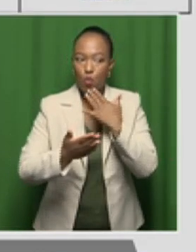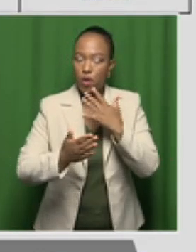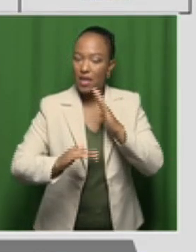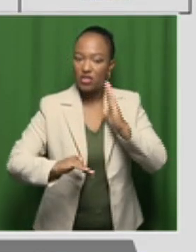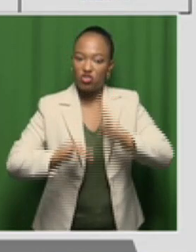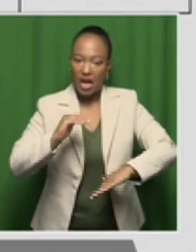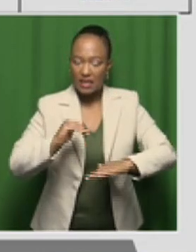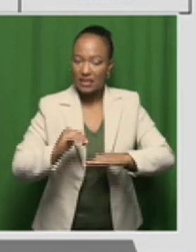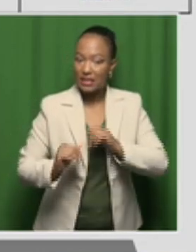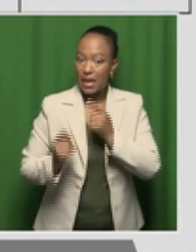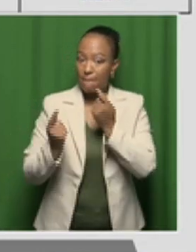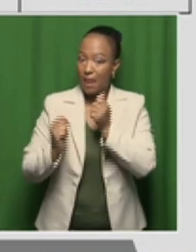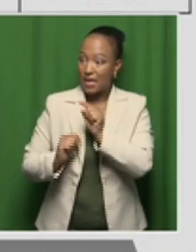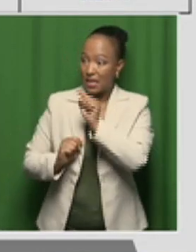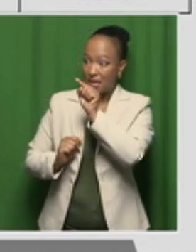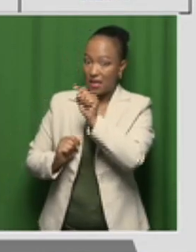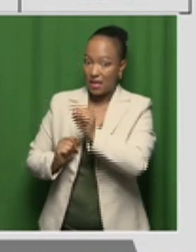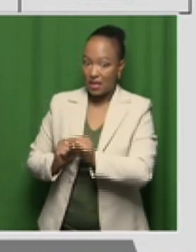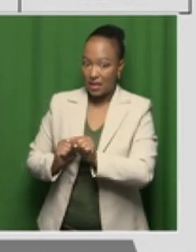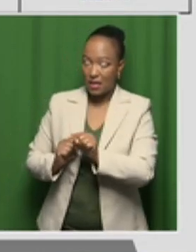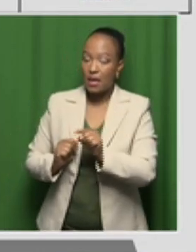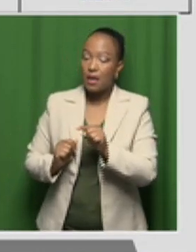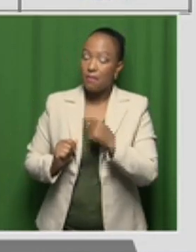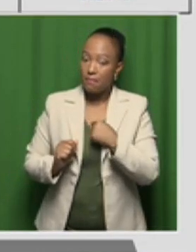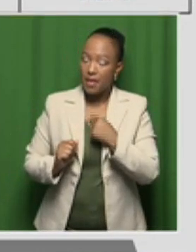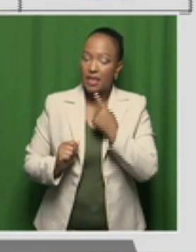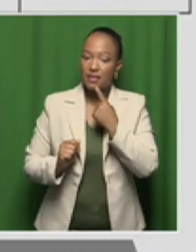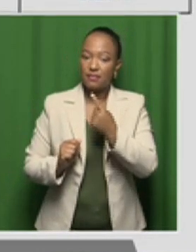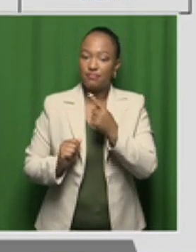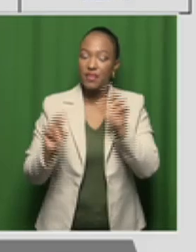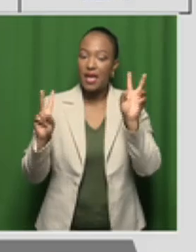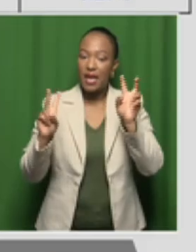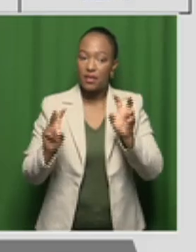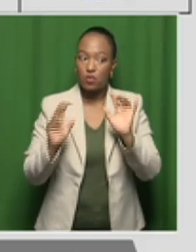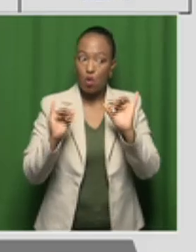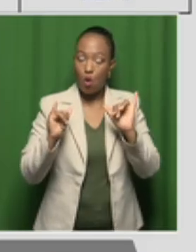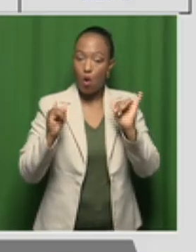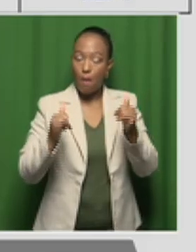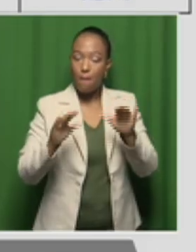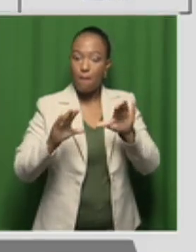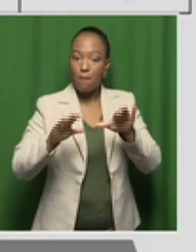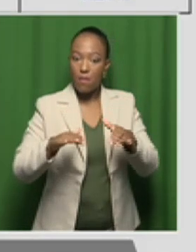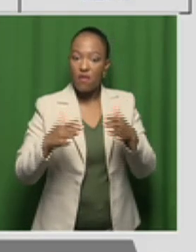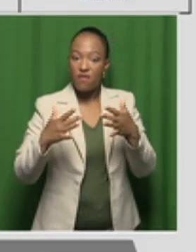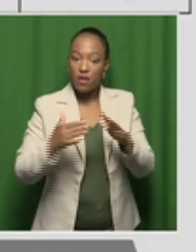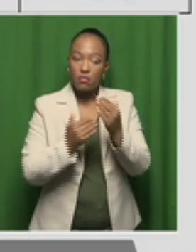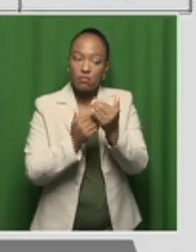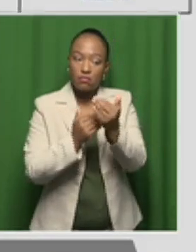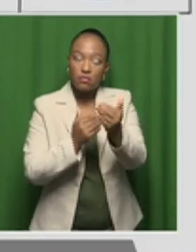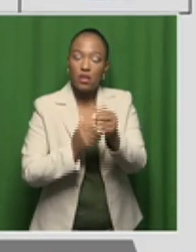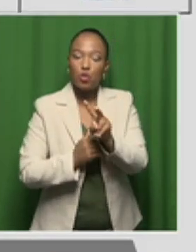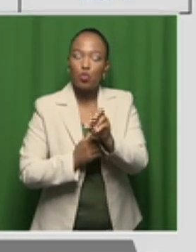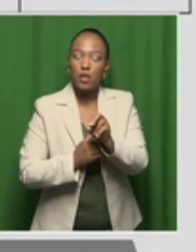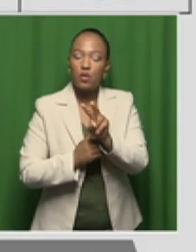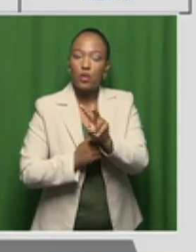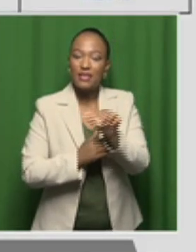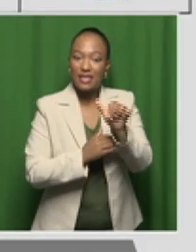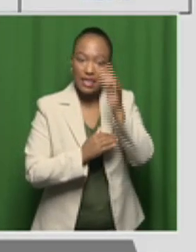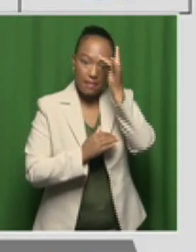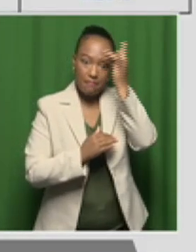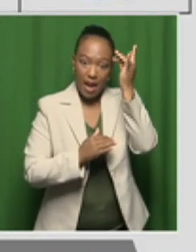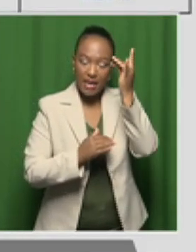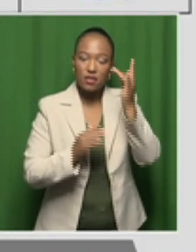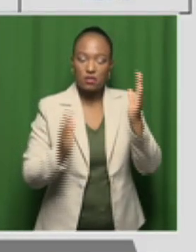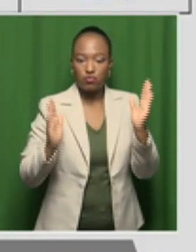this amount. And this exemption, as I said, Eskom has provided until March 2026. And after that,